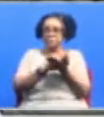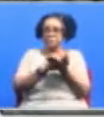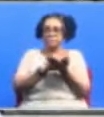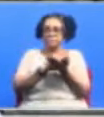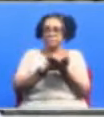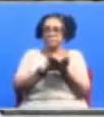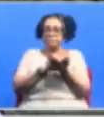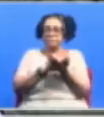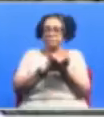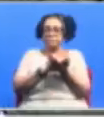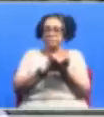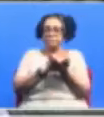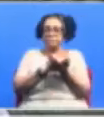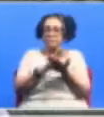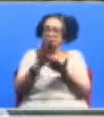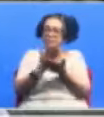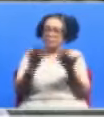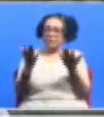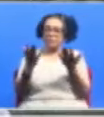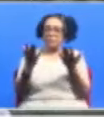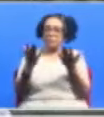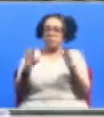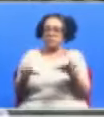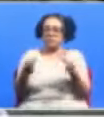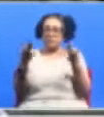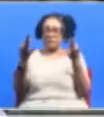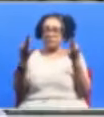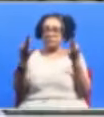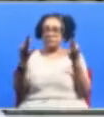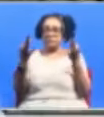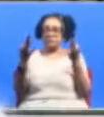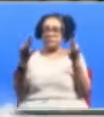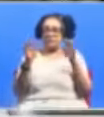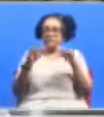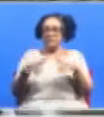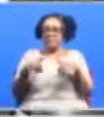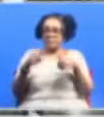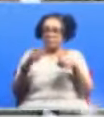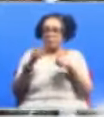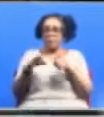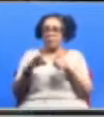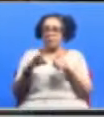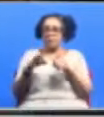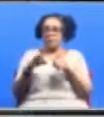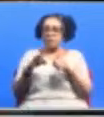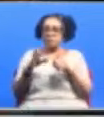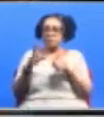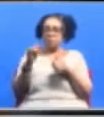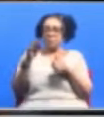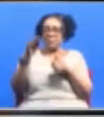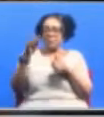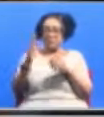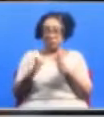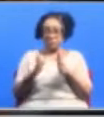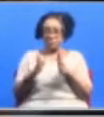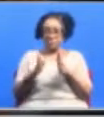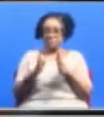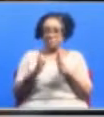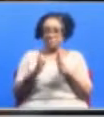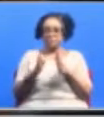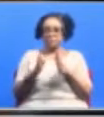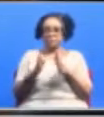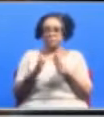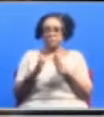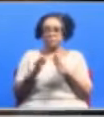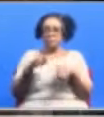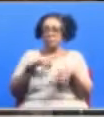that something was discovered at the farm of the missing person. Few moments later,